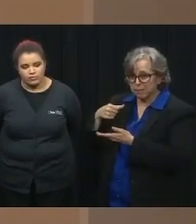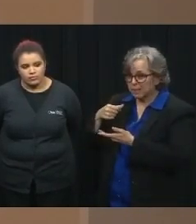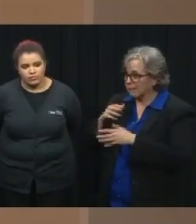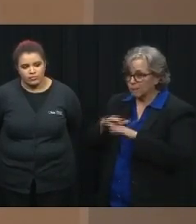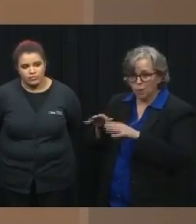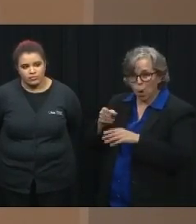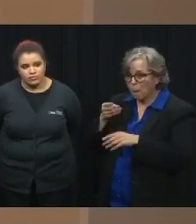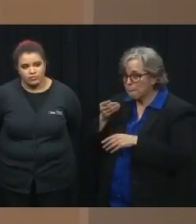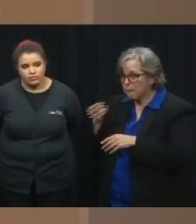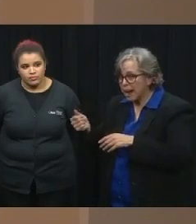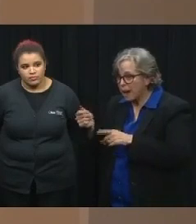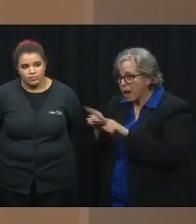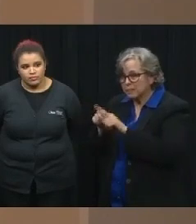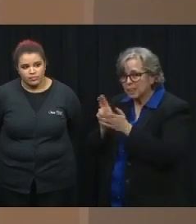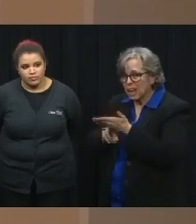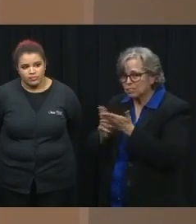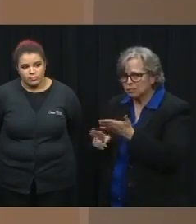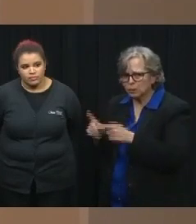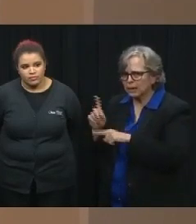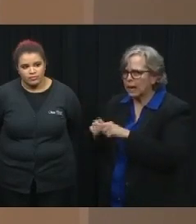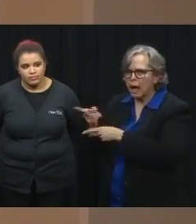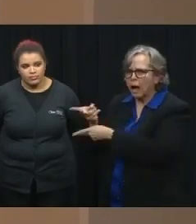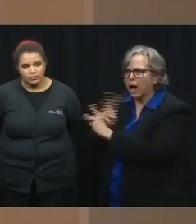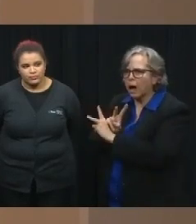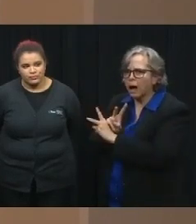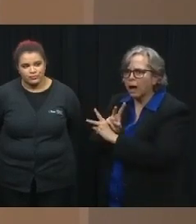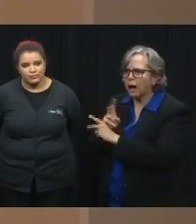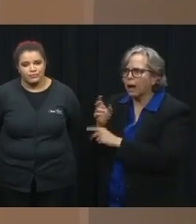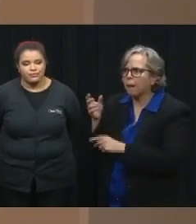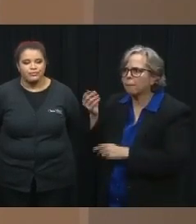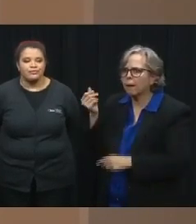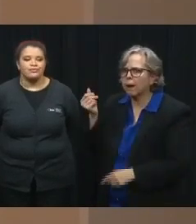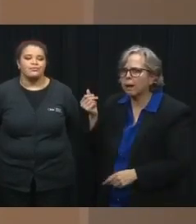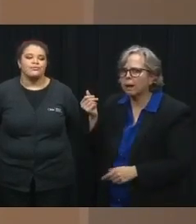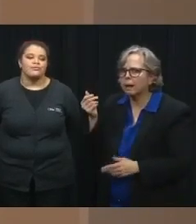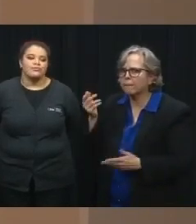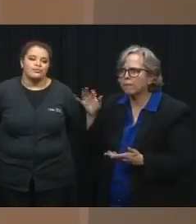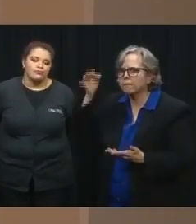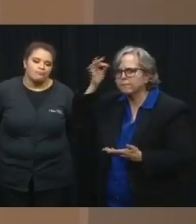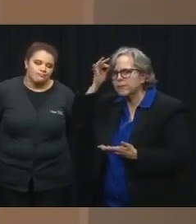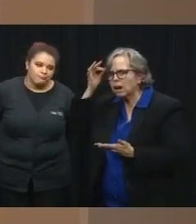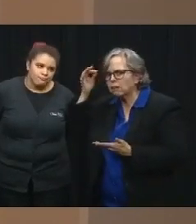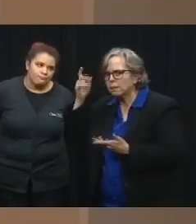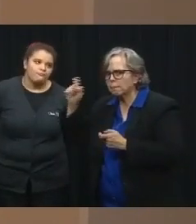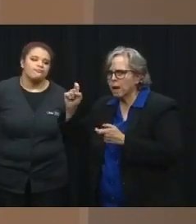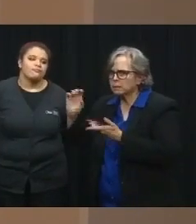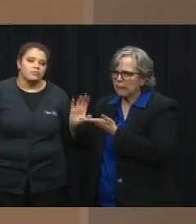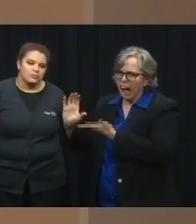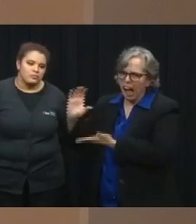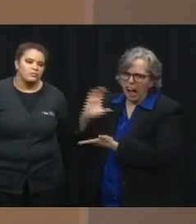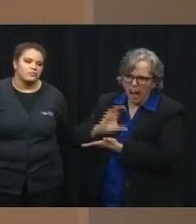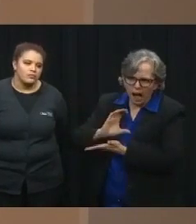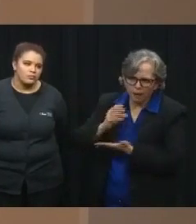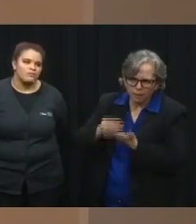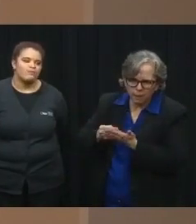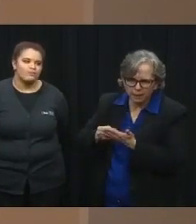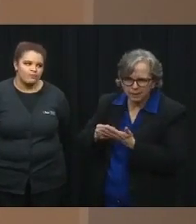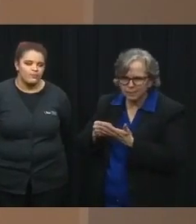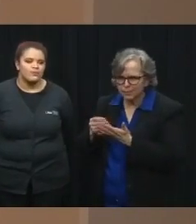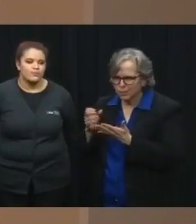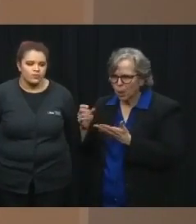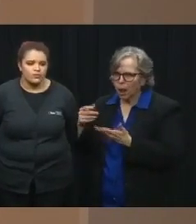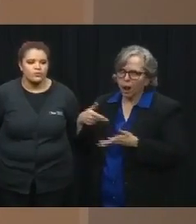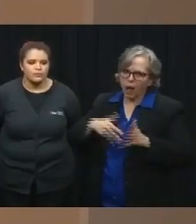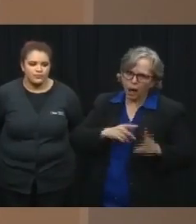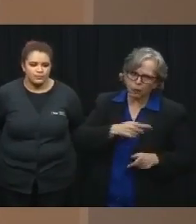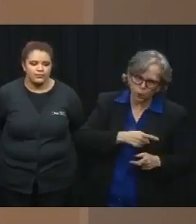the federal government would have to infuse the money into that system that would be necessary to support those employees, those businesses.